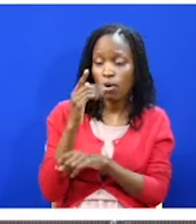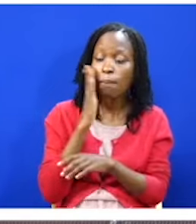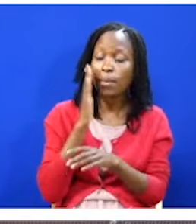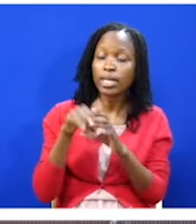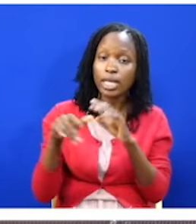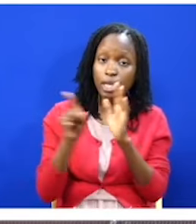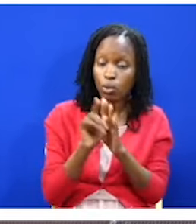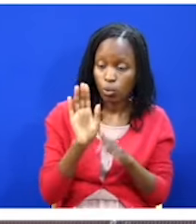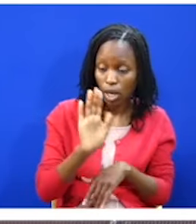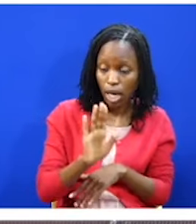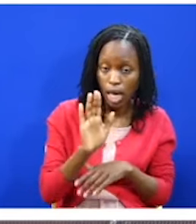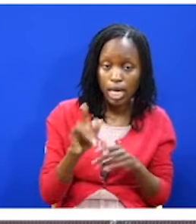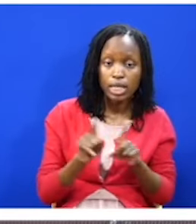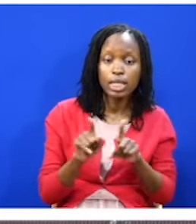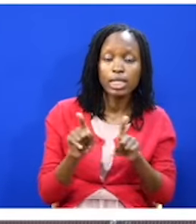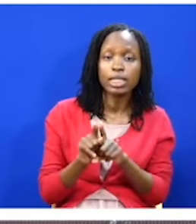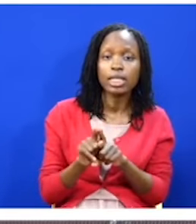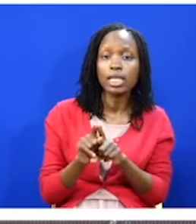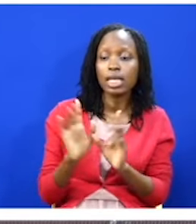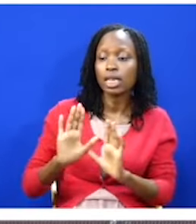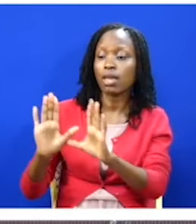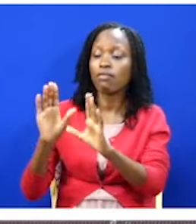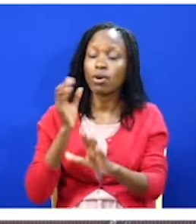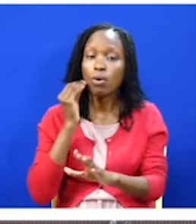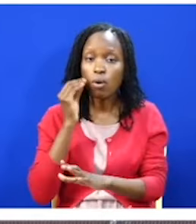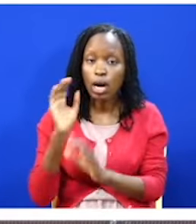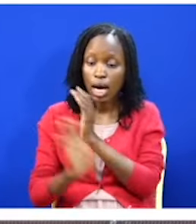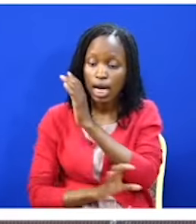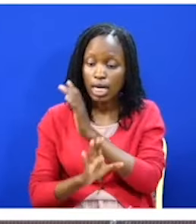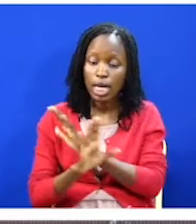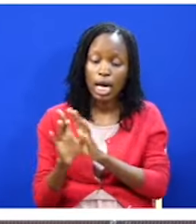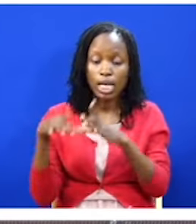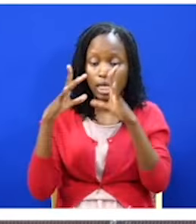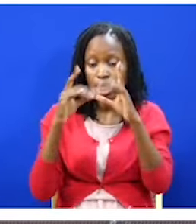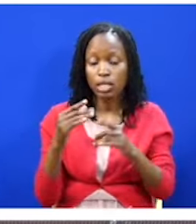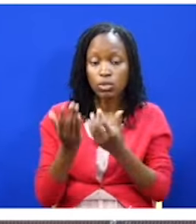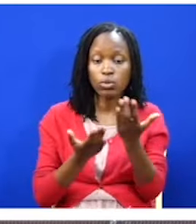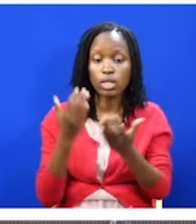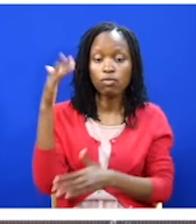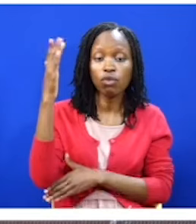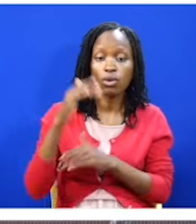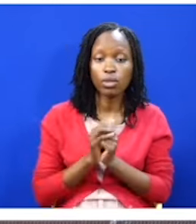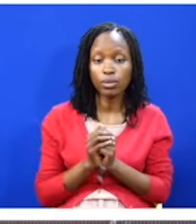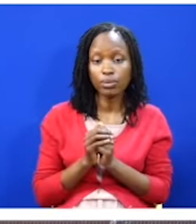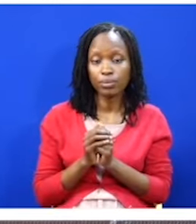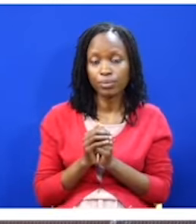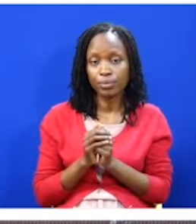mother-in-law, Naomi, leaving her own land and choosing to serve God.